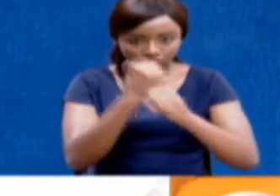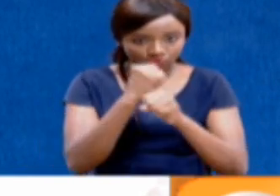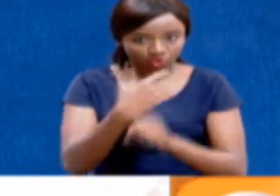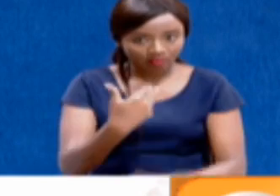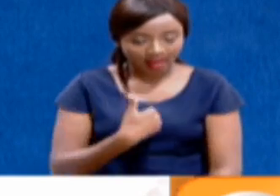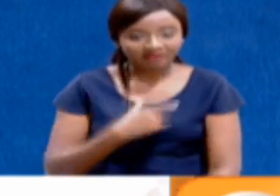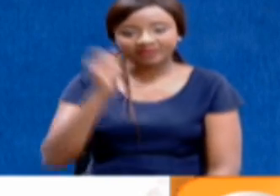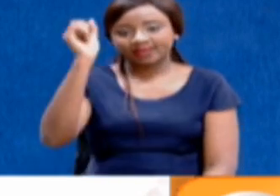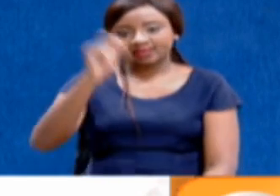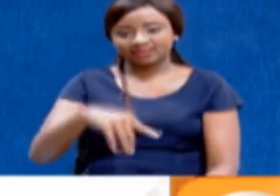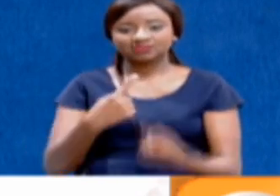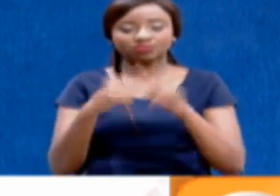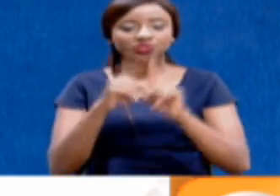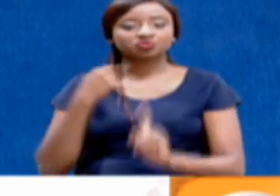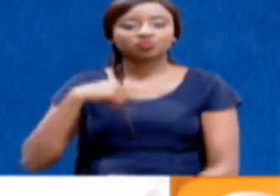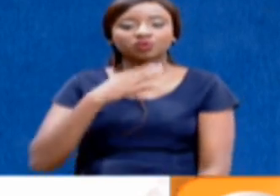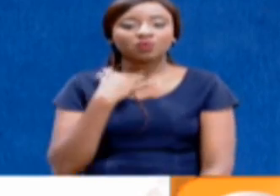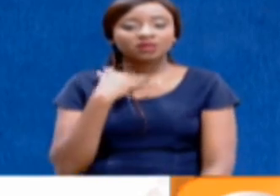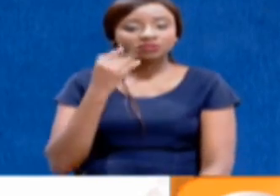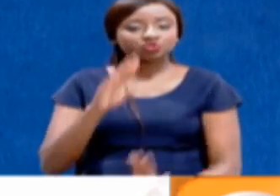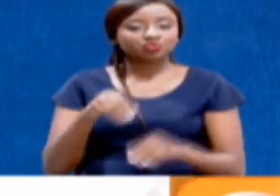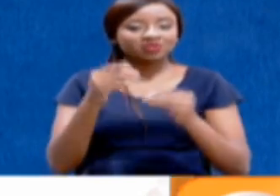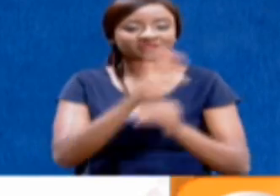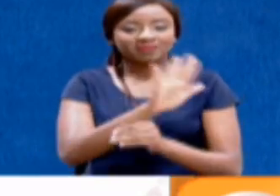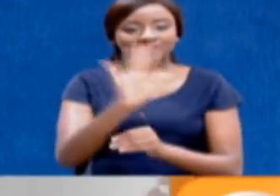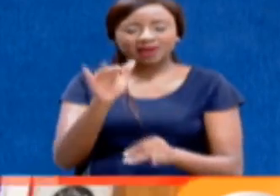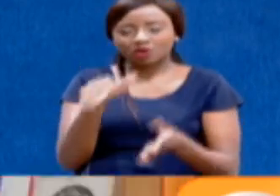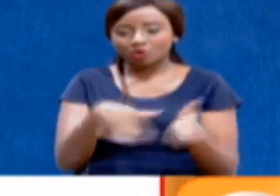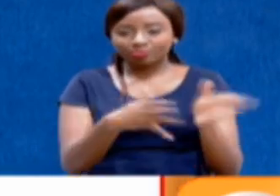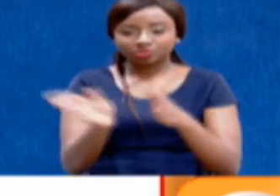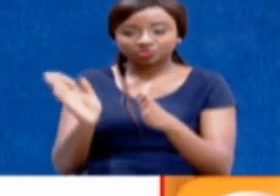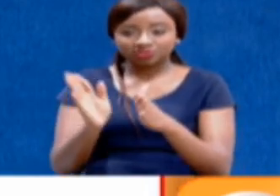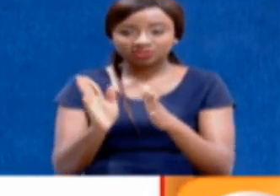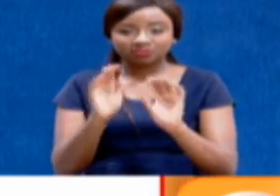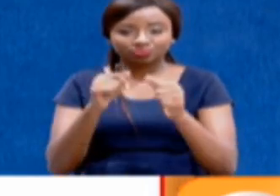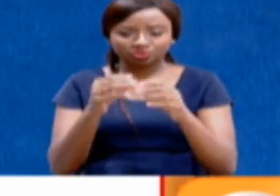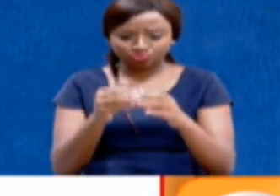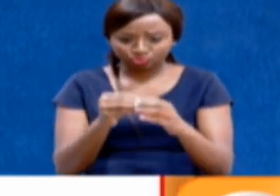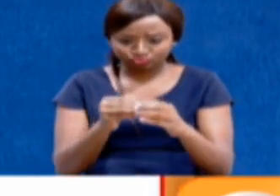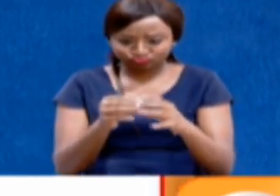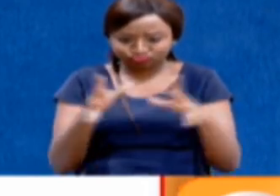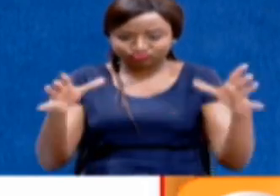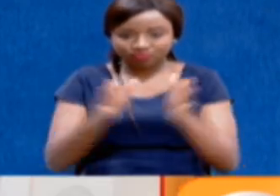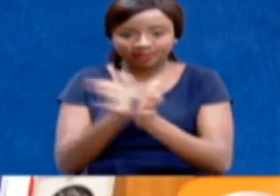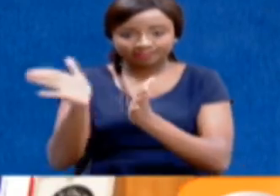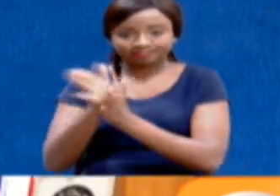but also to see if there's an opportunity for expansion.